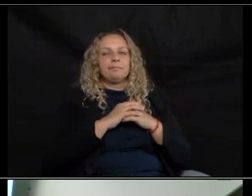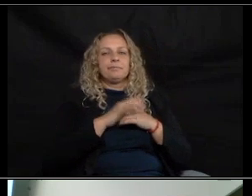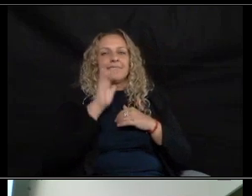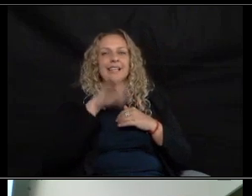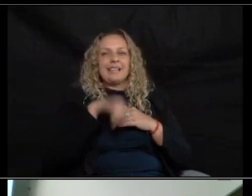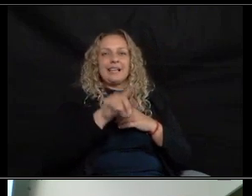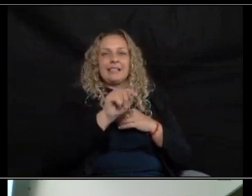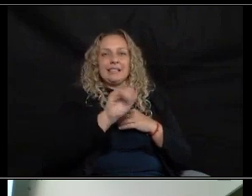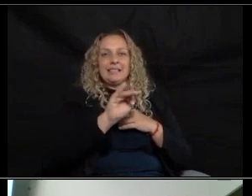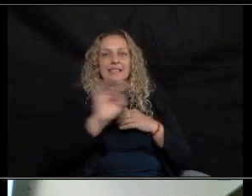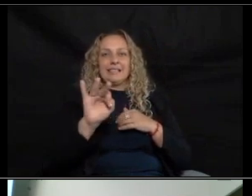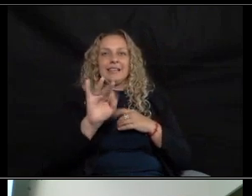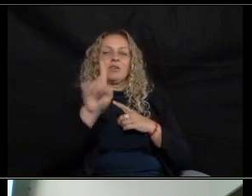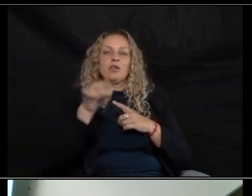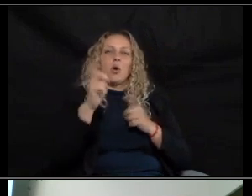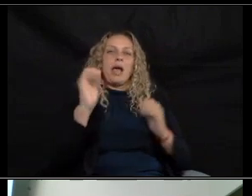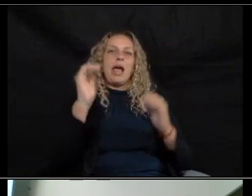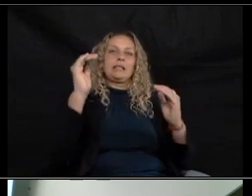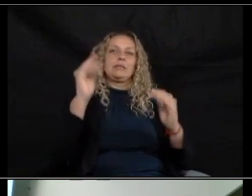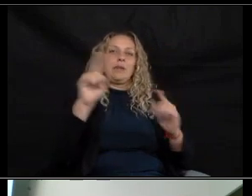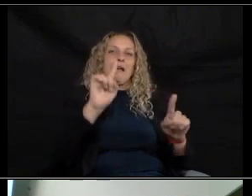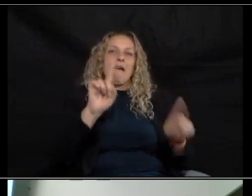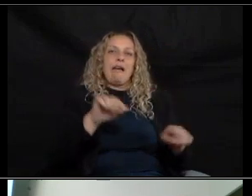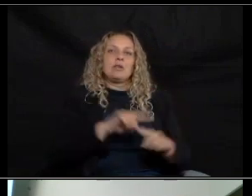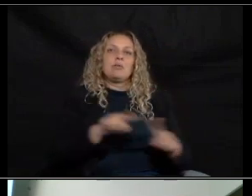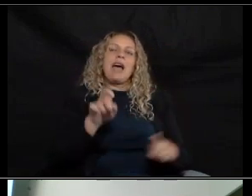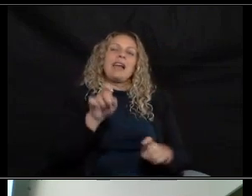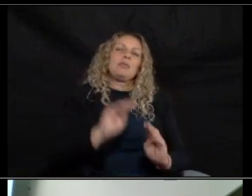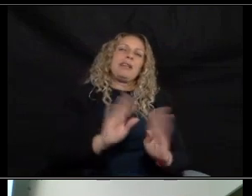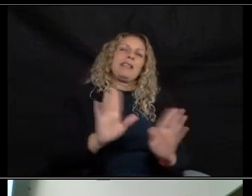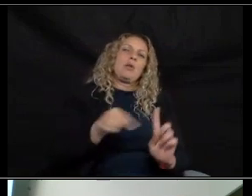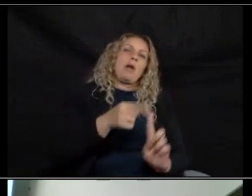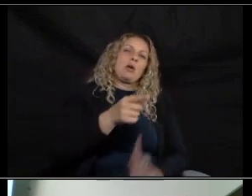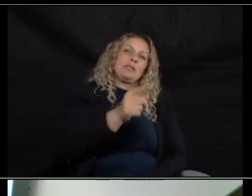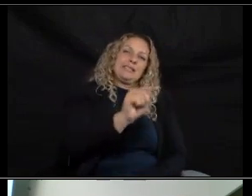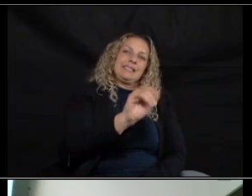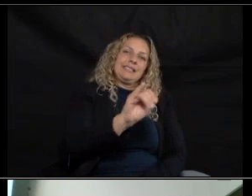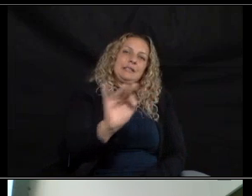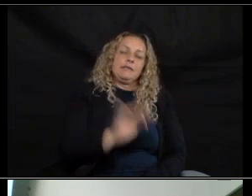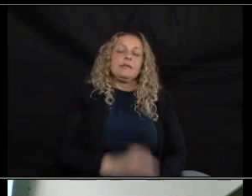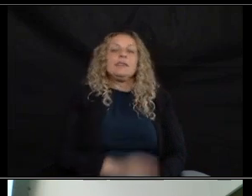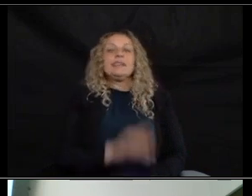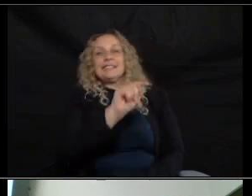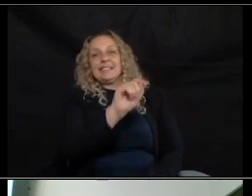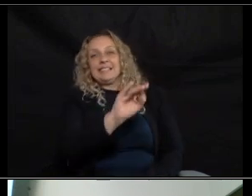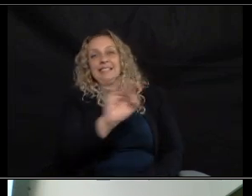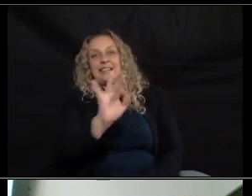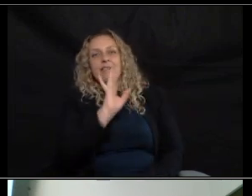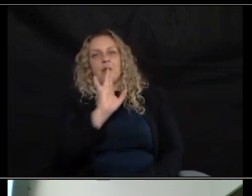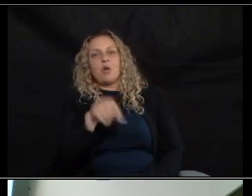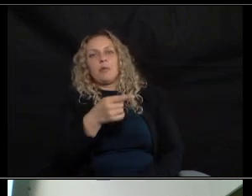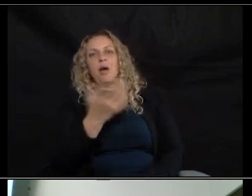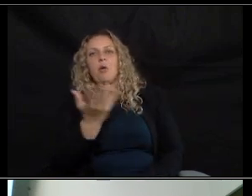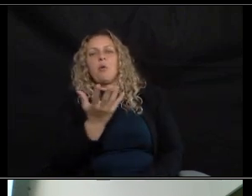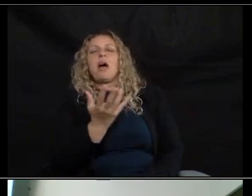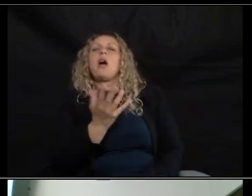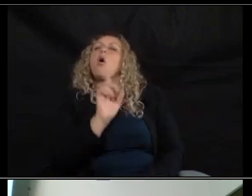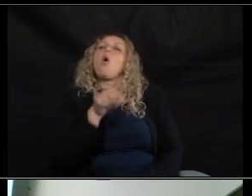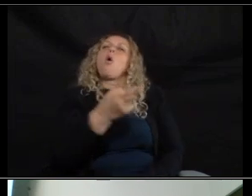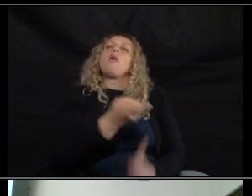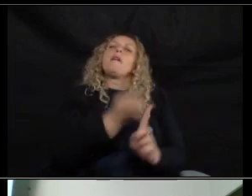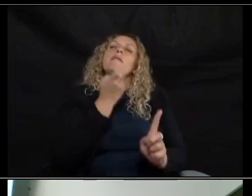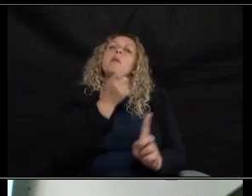TIF has always been the anticipated answer. And I need to be clear about TIF. You know, the TIF that I'm talking about is only